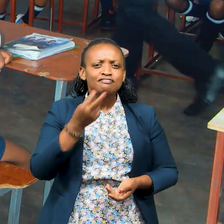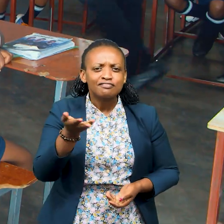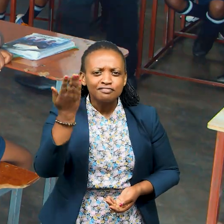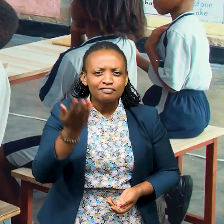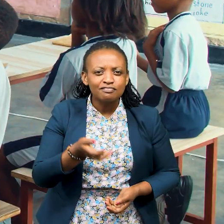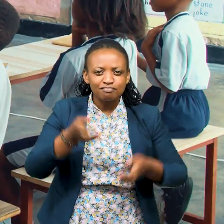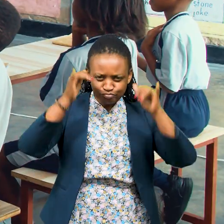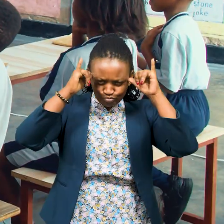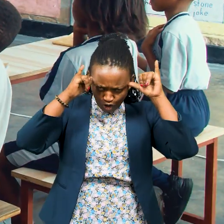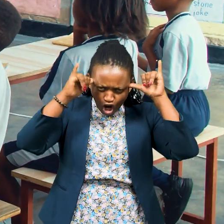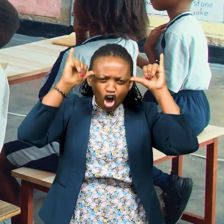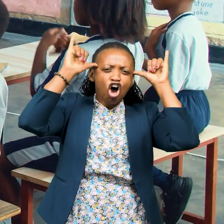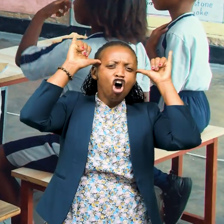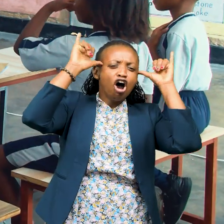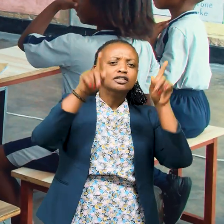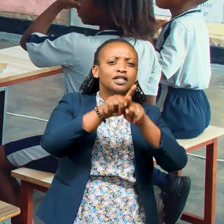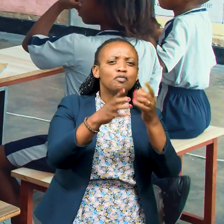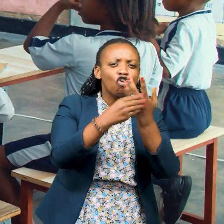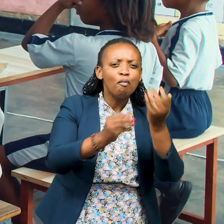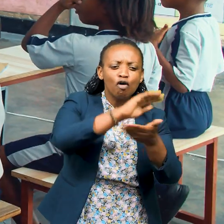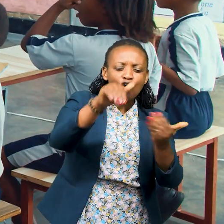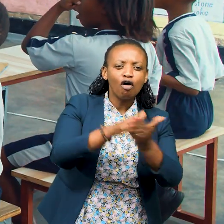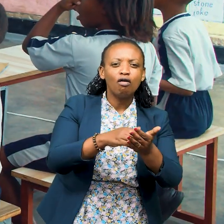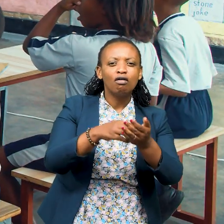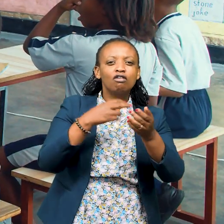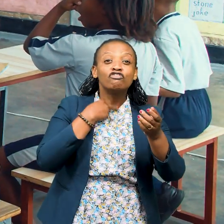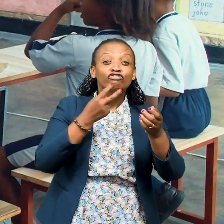Louder. Everybody, can you sound like a cow?